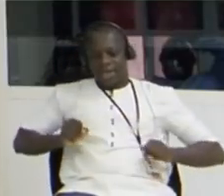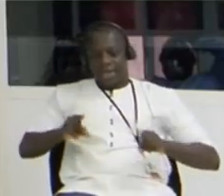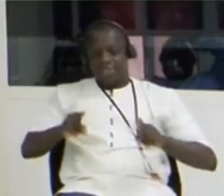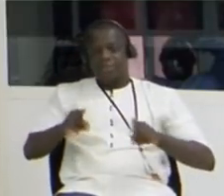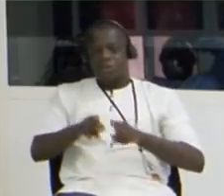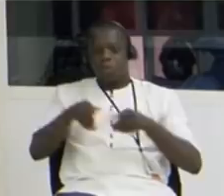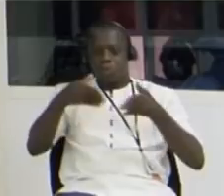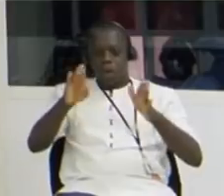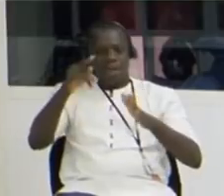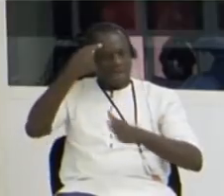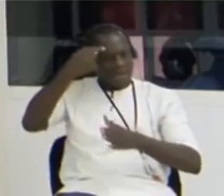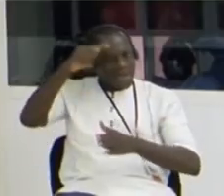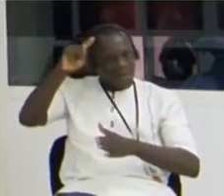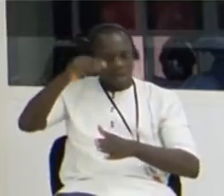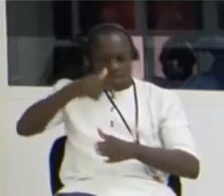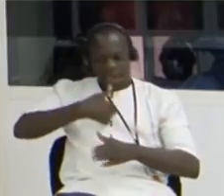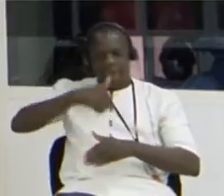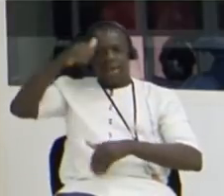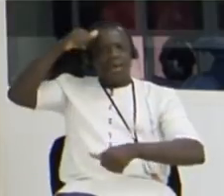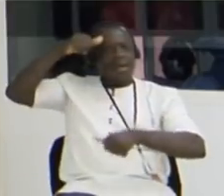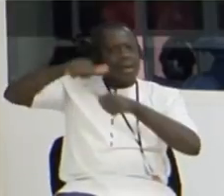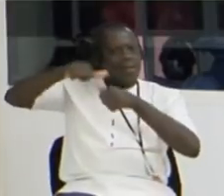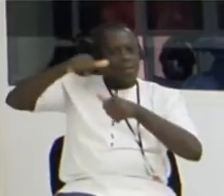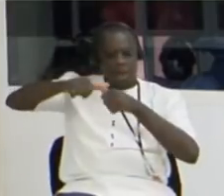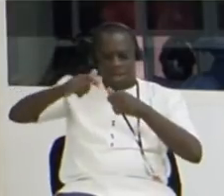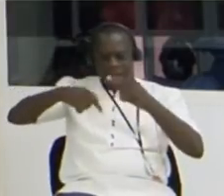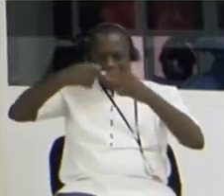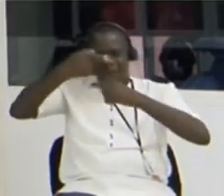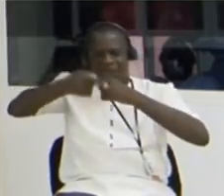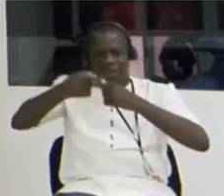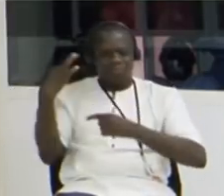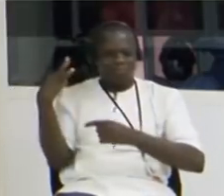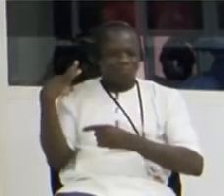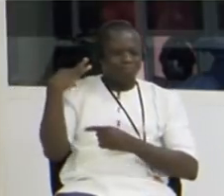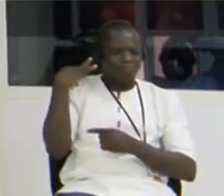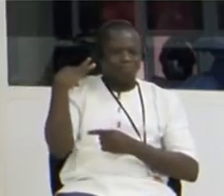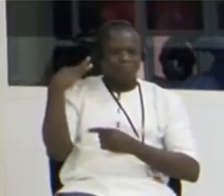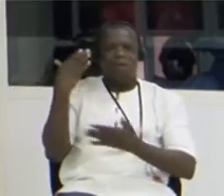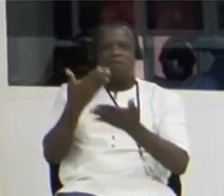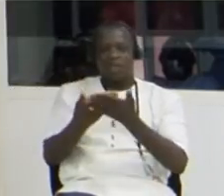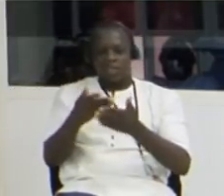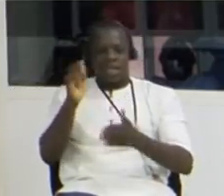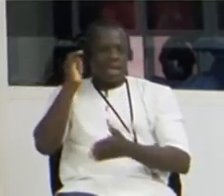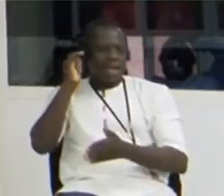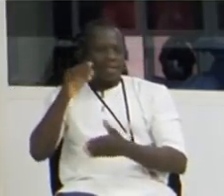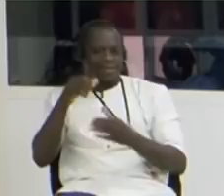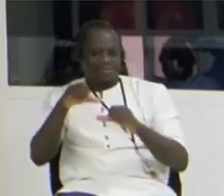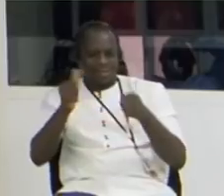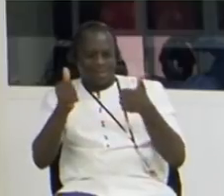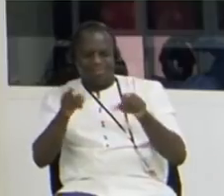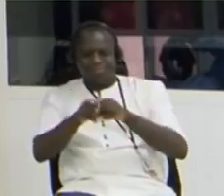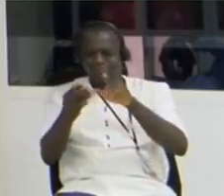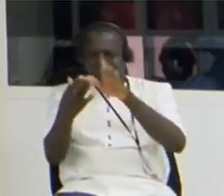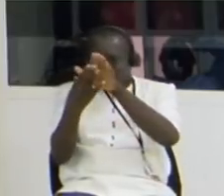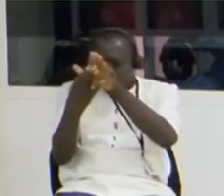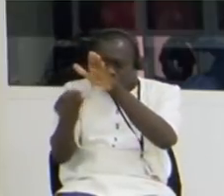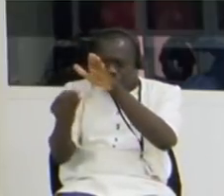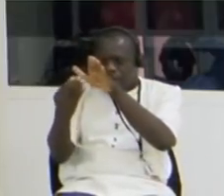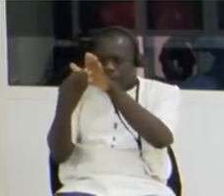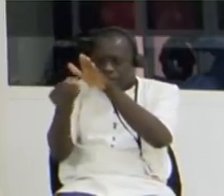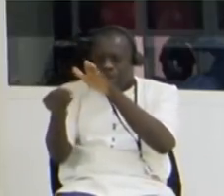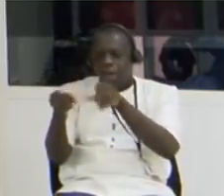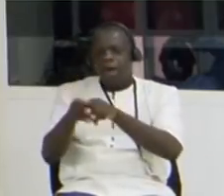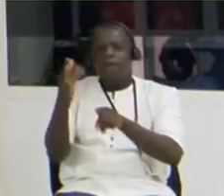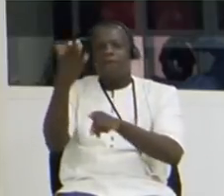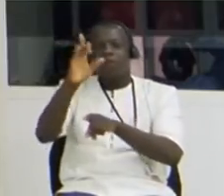bit, because I could remember even after the pageant, the girls were trying to mimic, what their friends